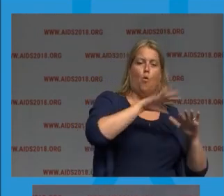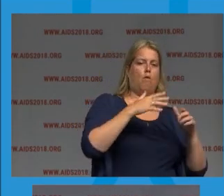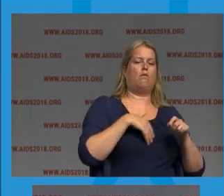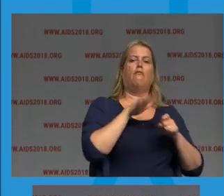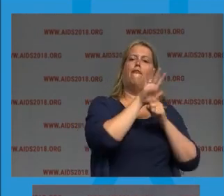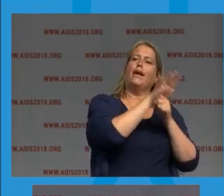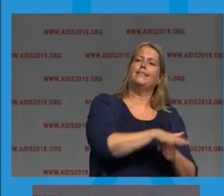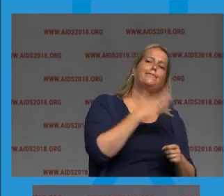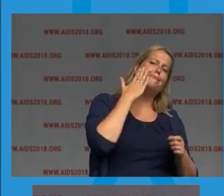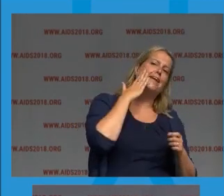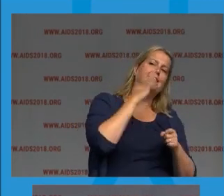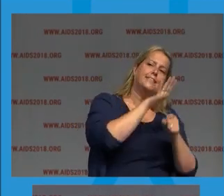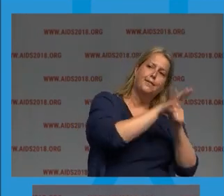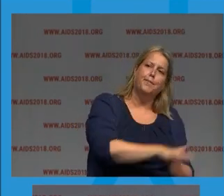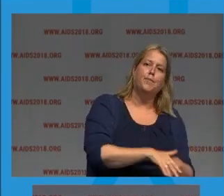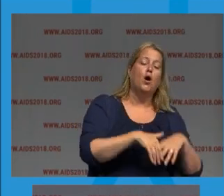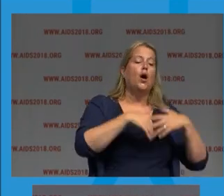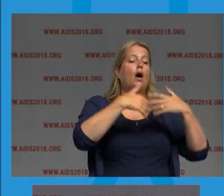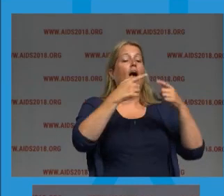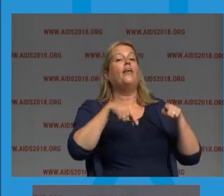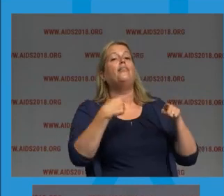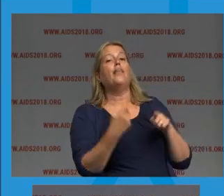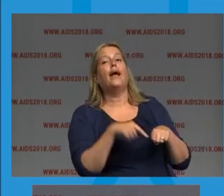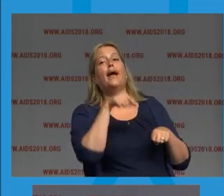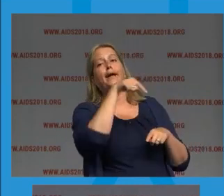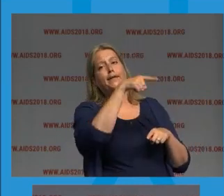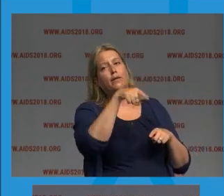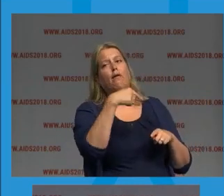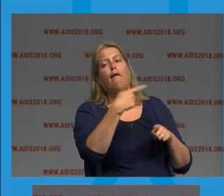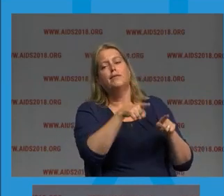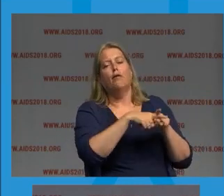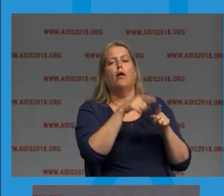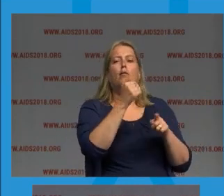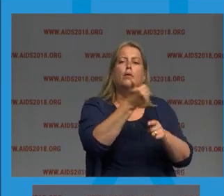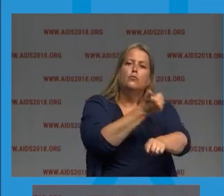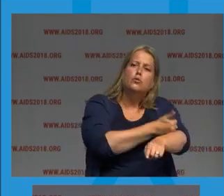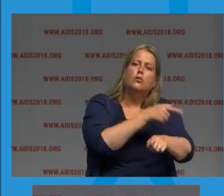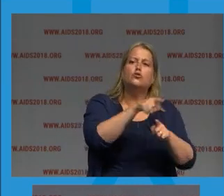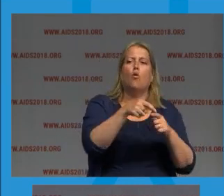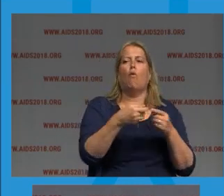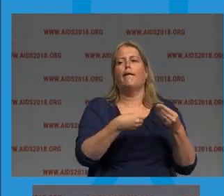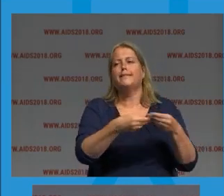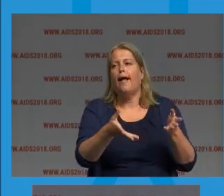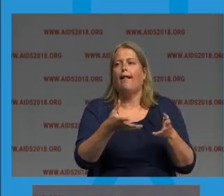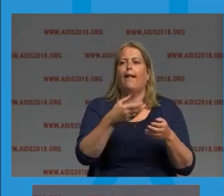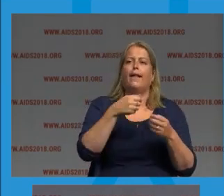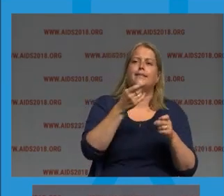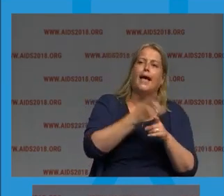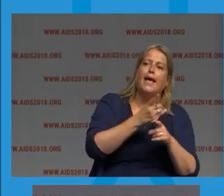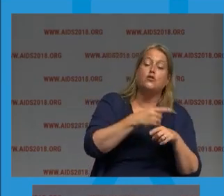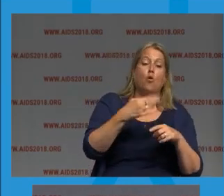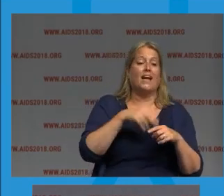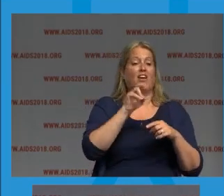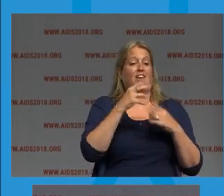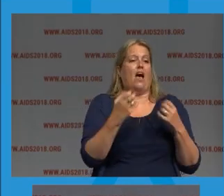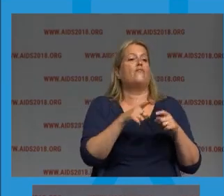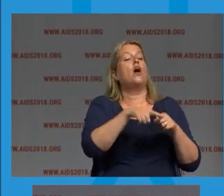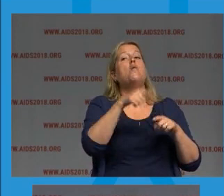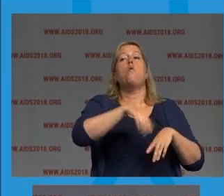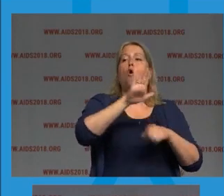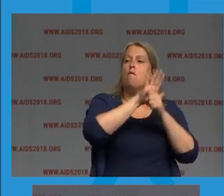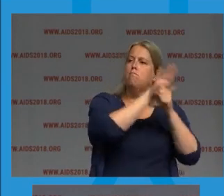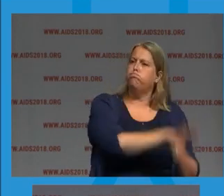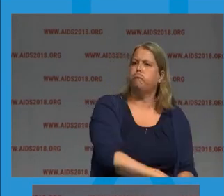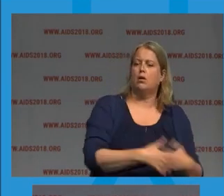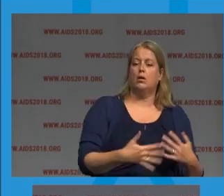including two-spirit people, people who use drugs, sell sex, and are already living with HIV. And as we know, HIV does not